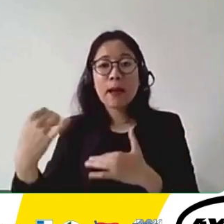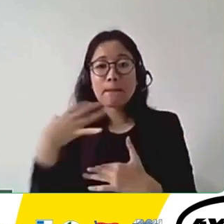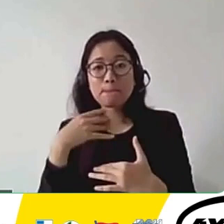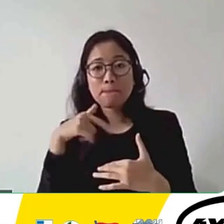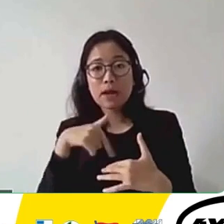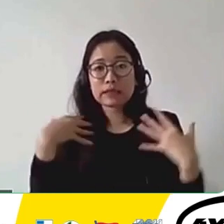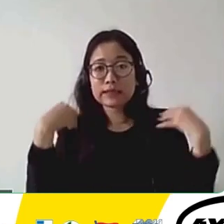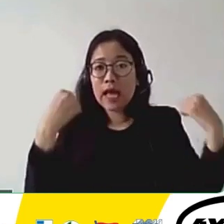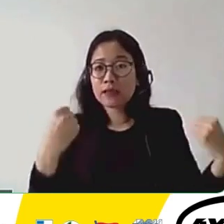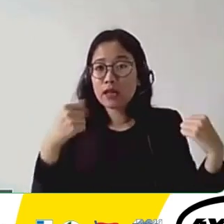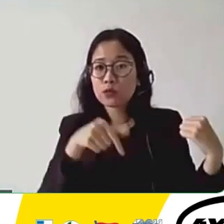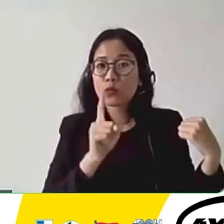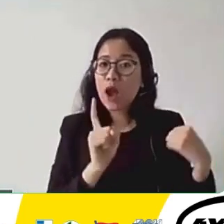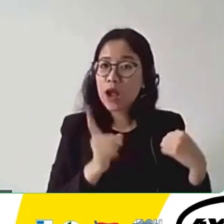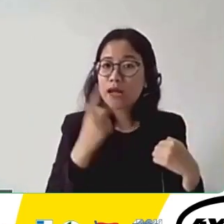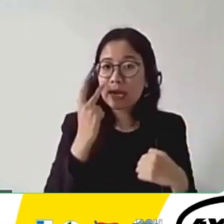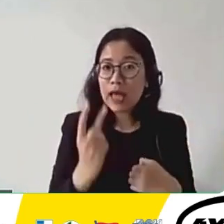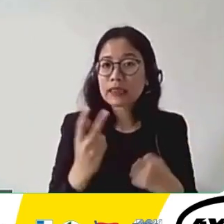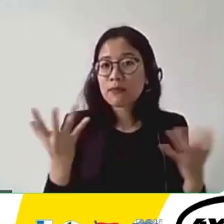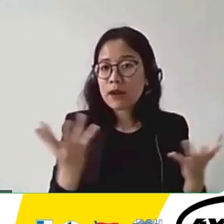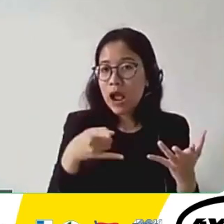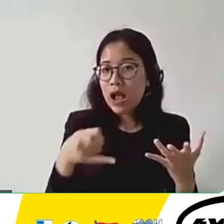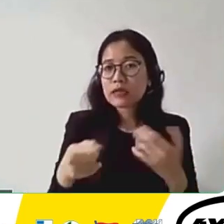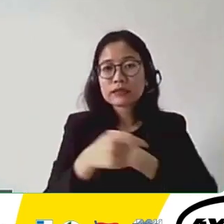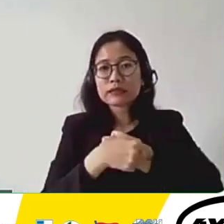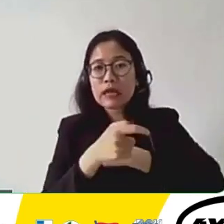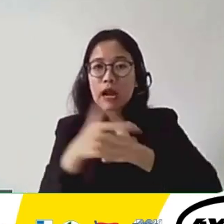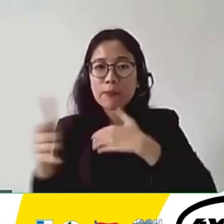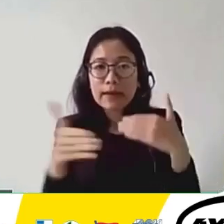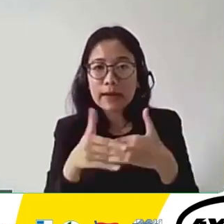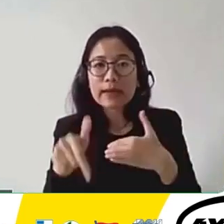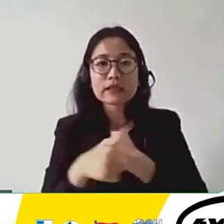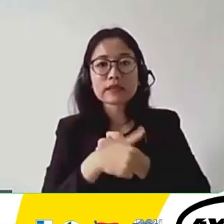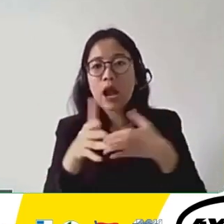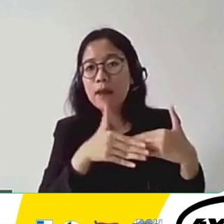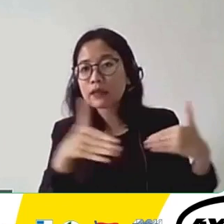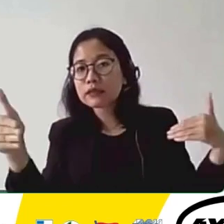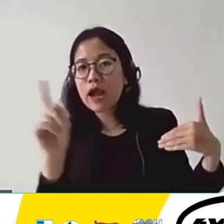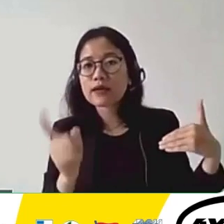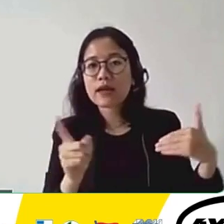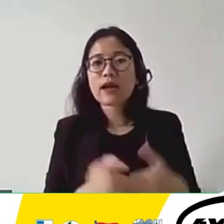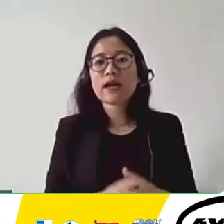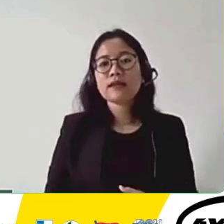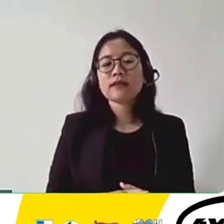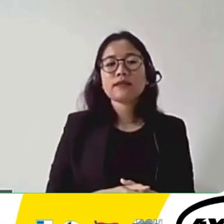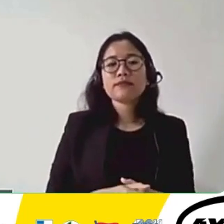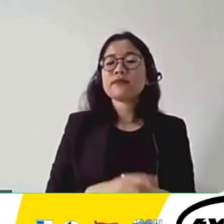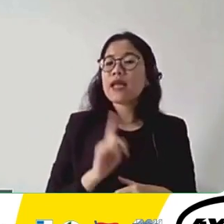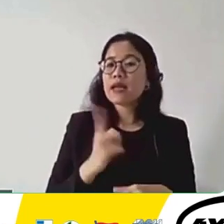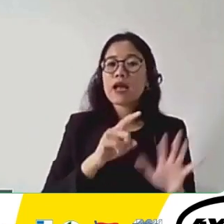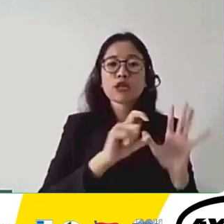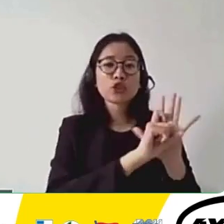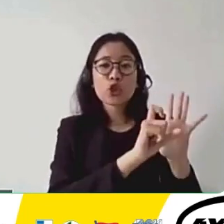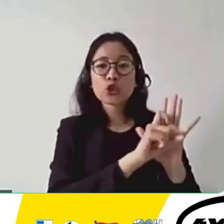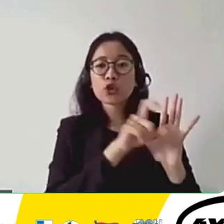acute respiratory infection. And then the most dangerous one is to the long-term effects, yeah, like